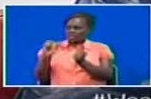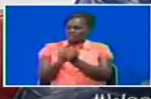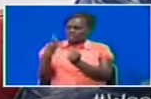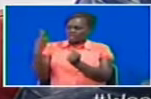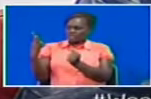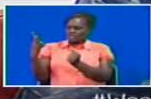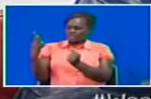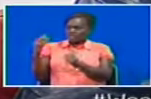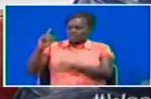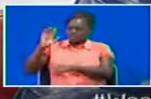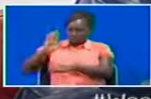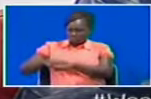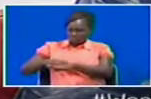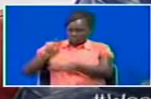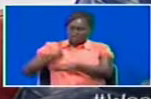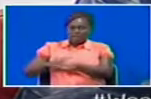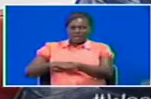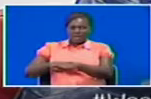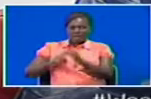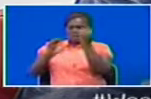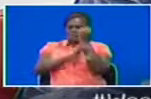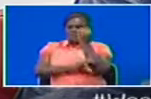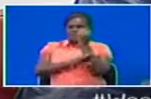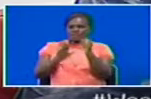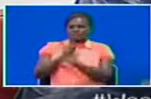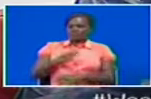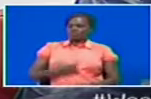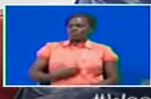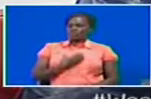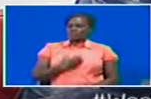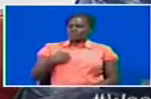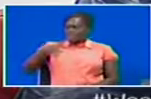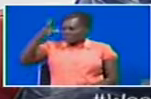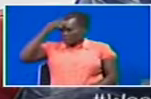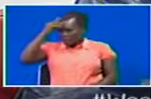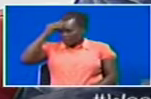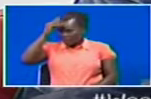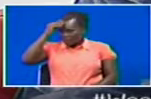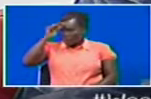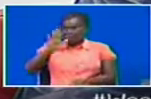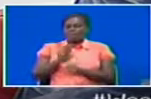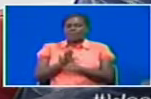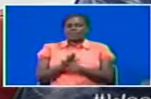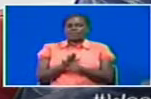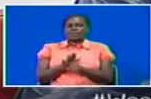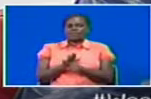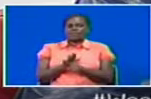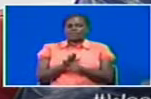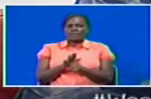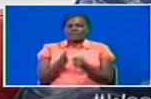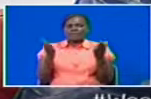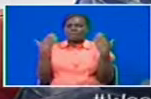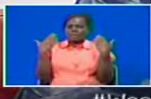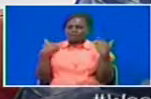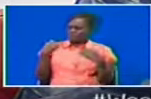time for us. We went the whole country, and I learned a lot. And coming from Meru,